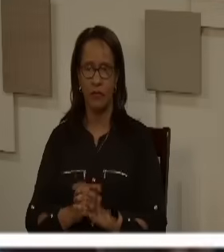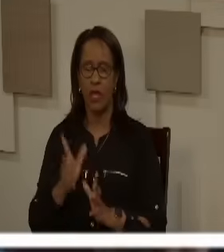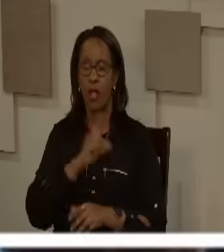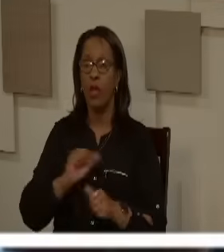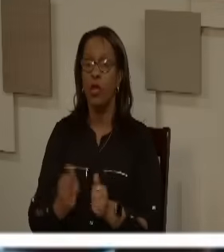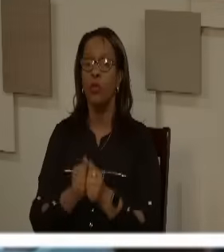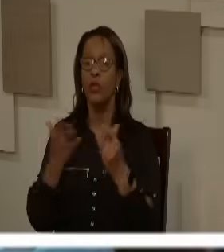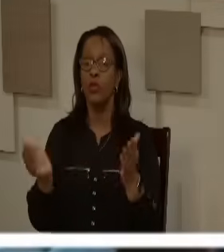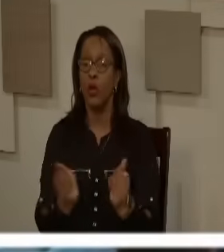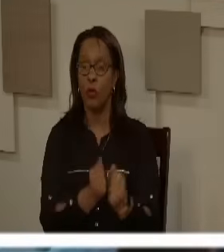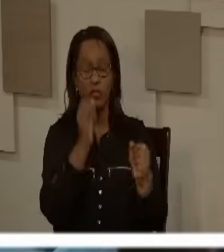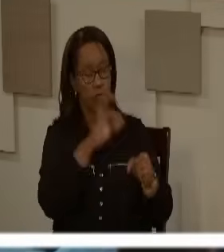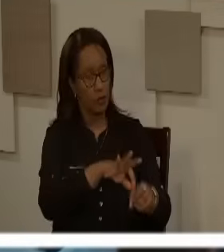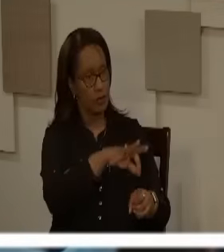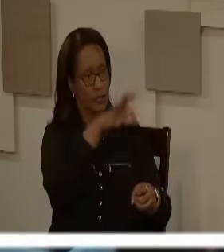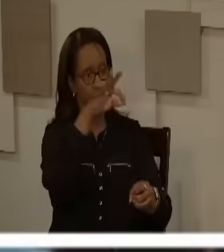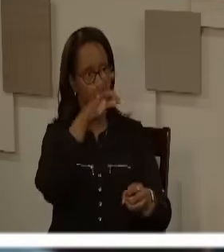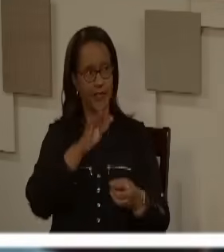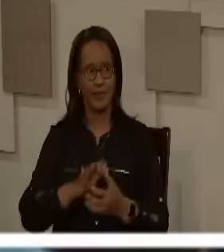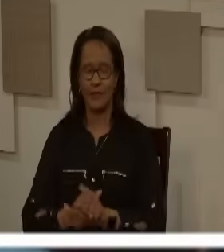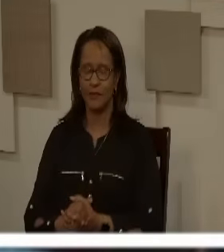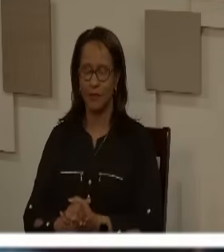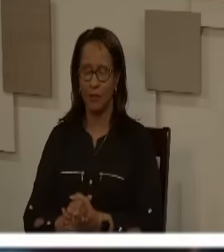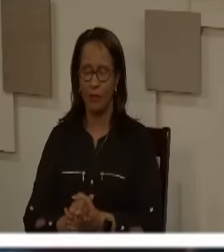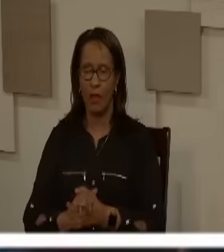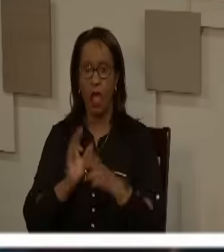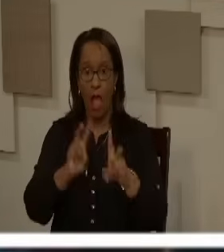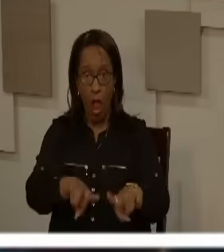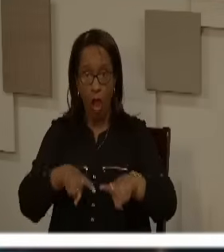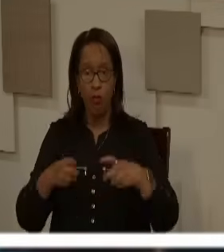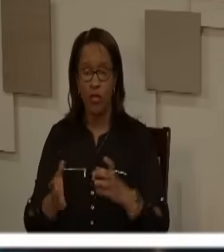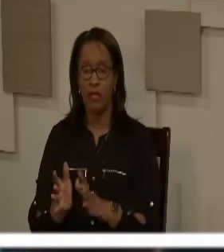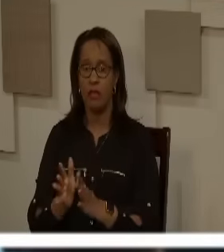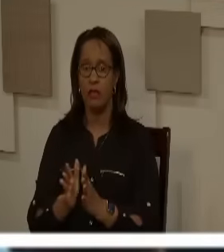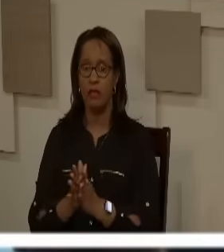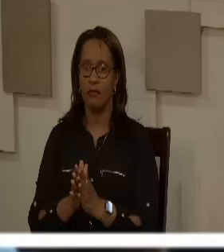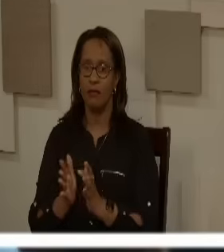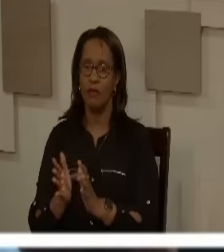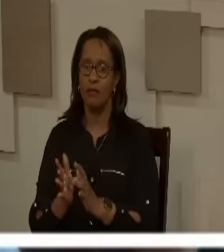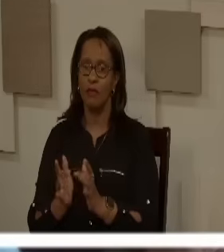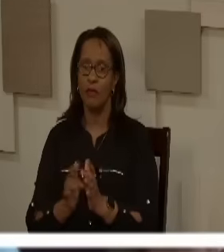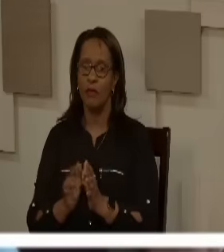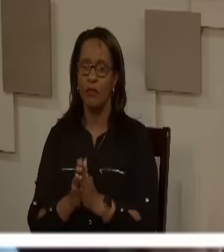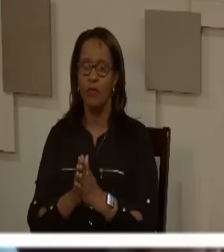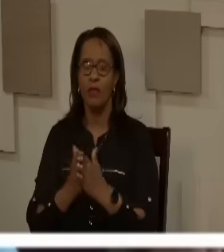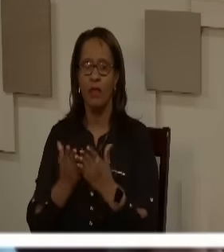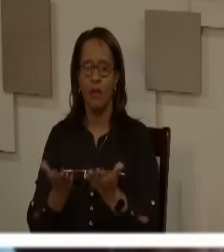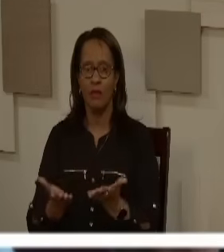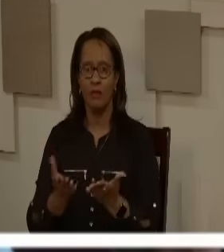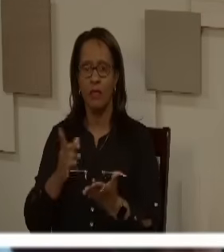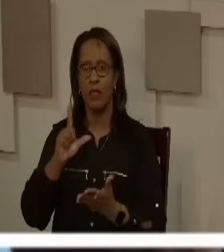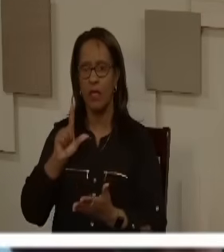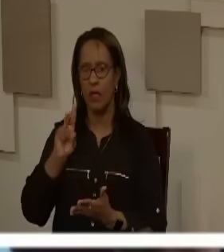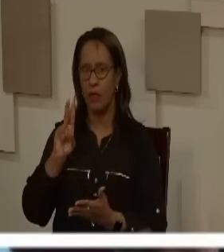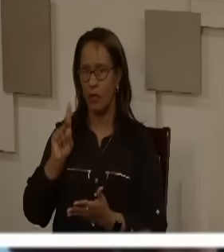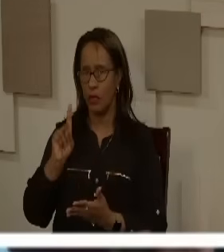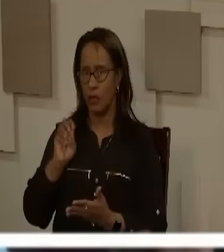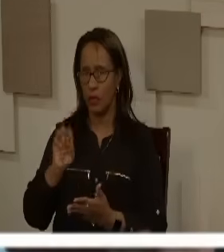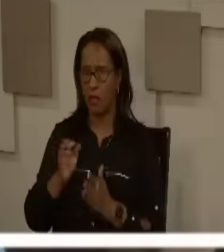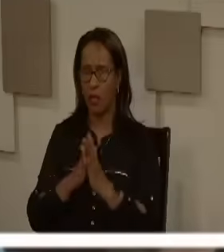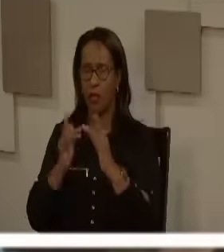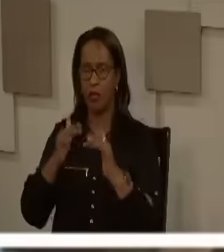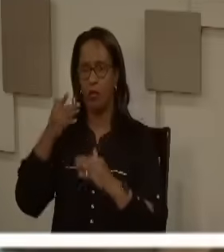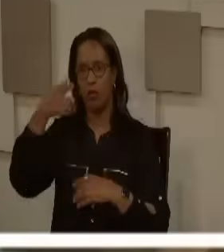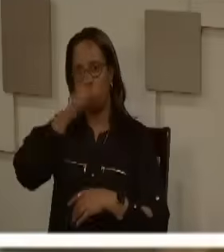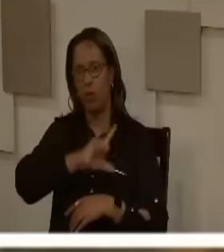Lord be with you. And with your spirit. A reading from the Holy Gospel according to Luke. Glory to you, O Lord.